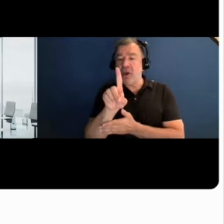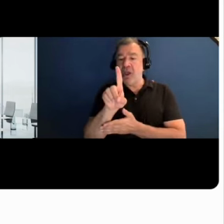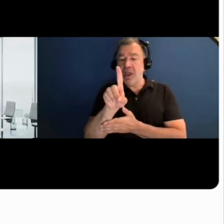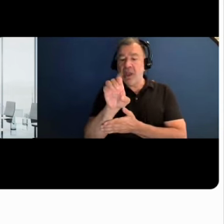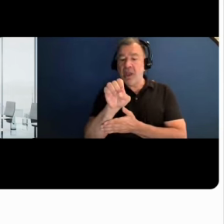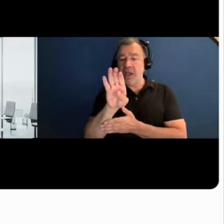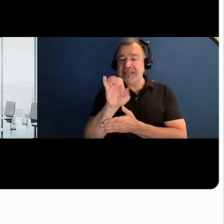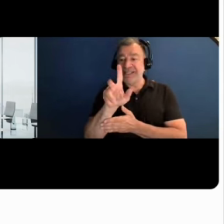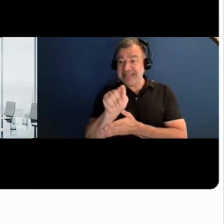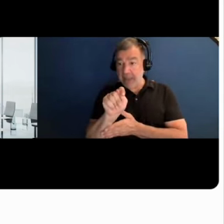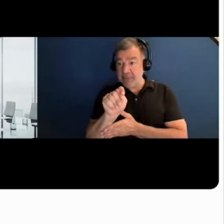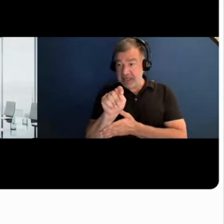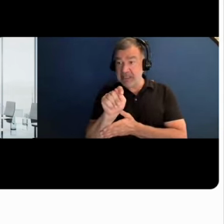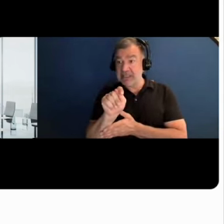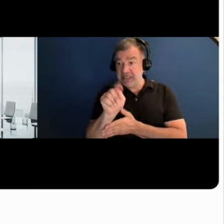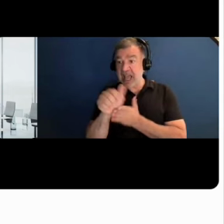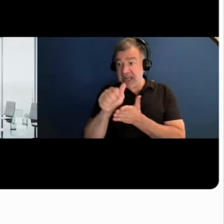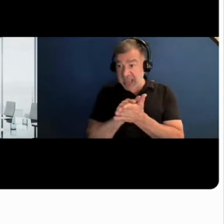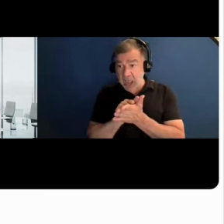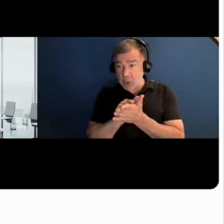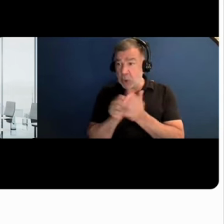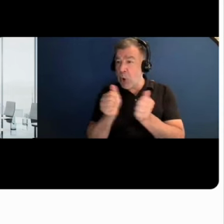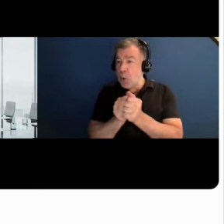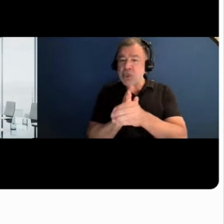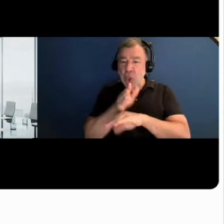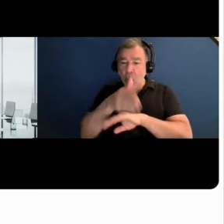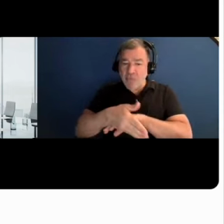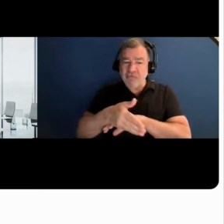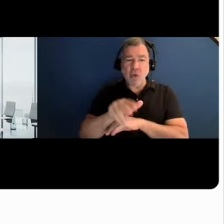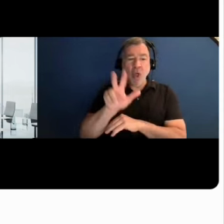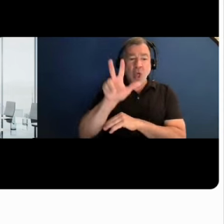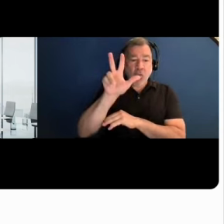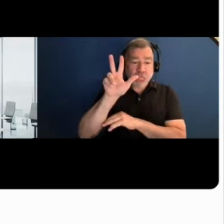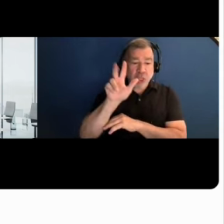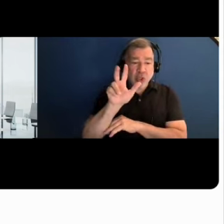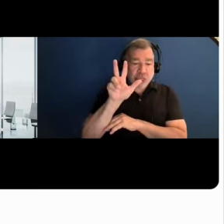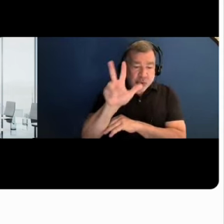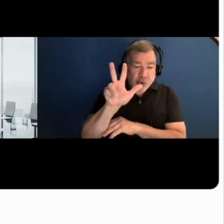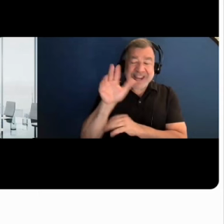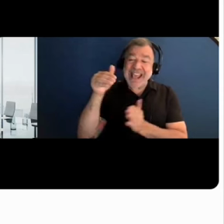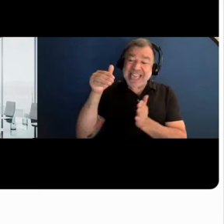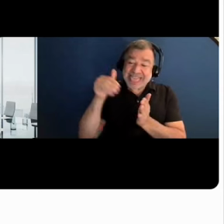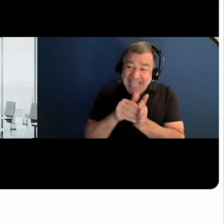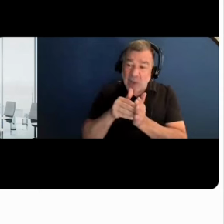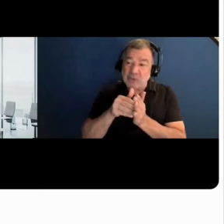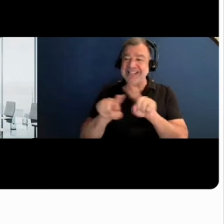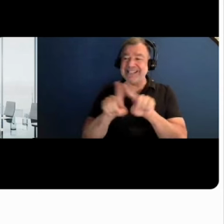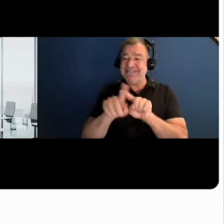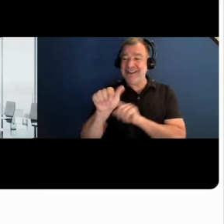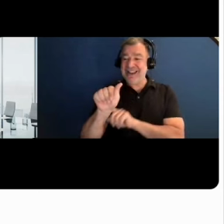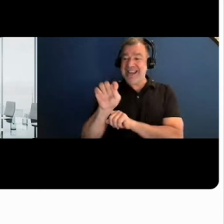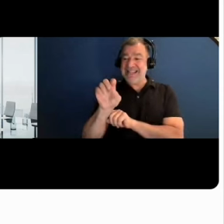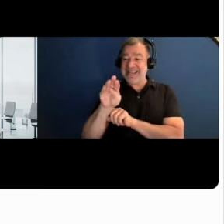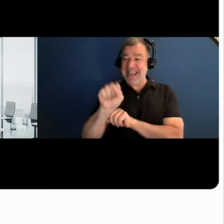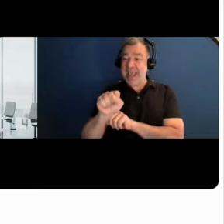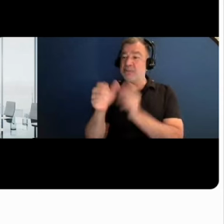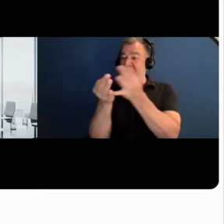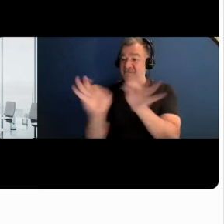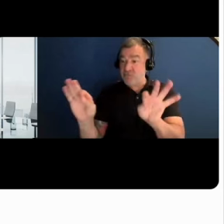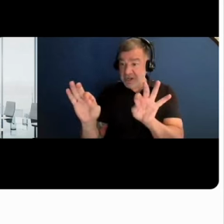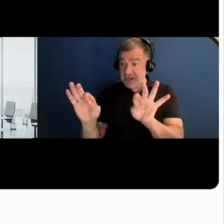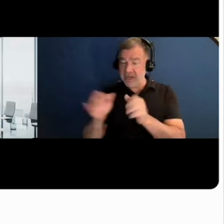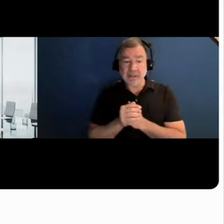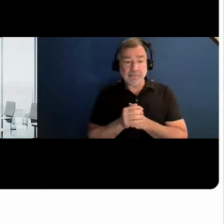40,000 fee-free partner ATMs, and that's a nationwide network. There are no overdraft or